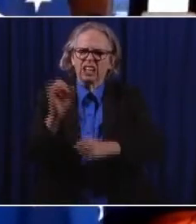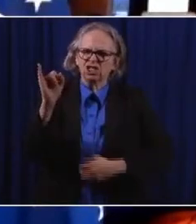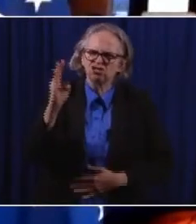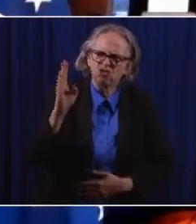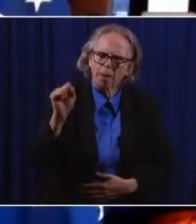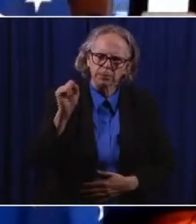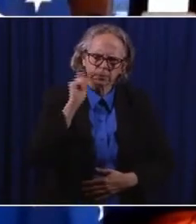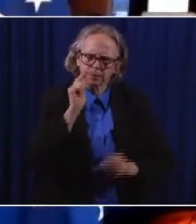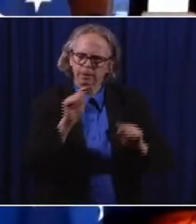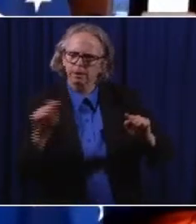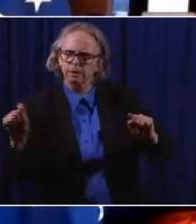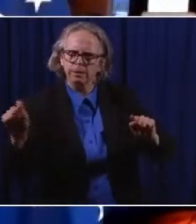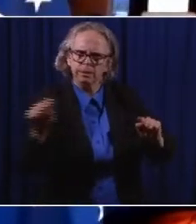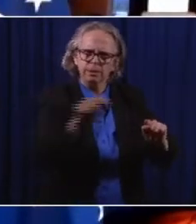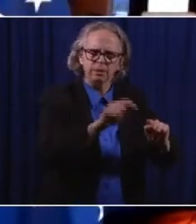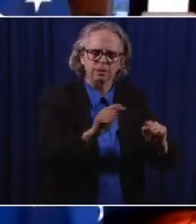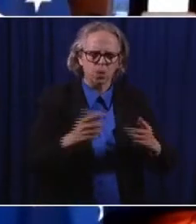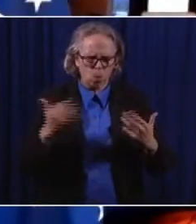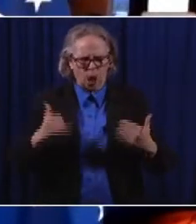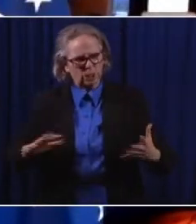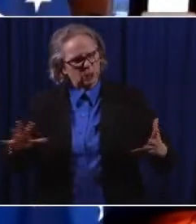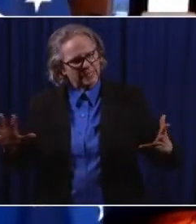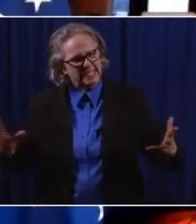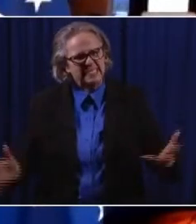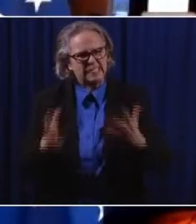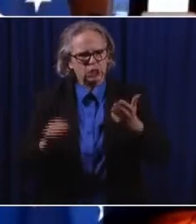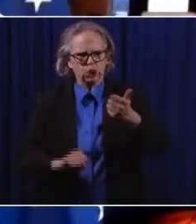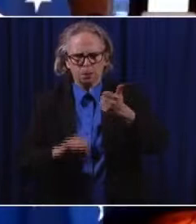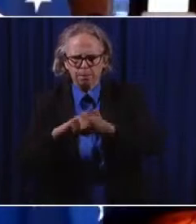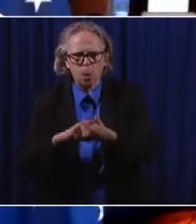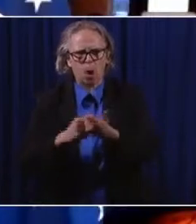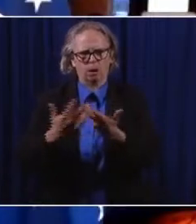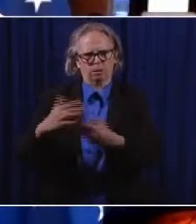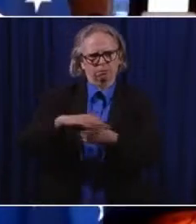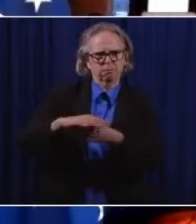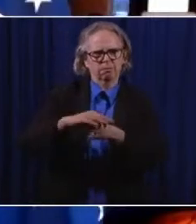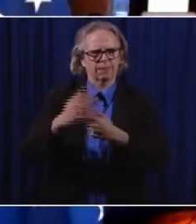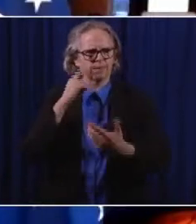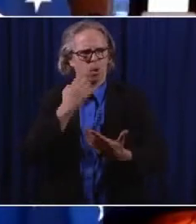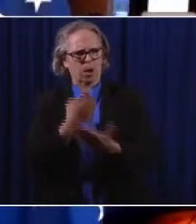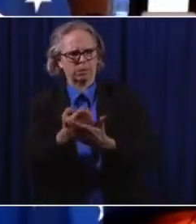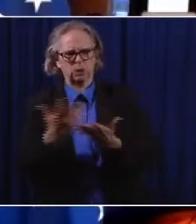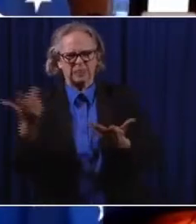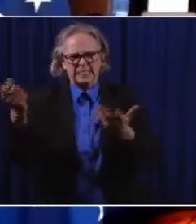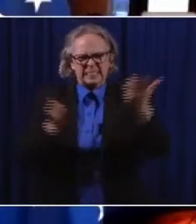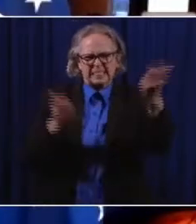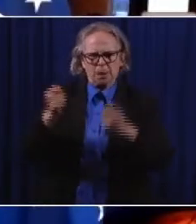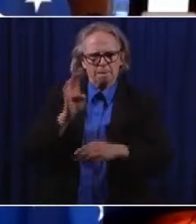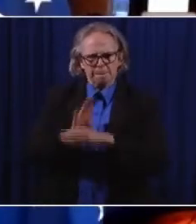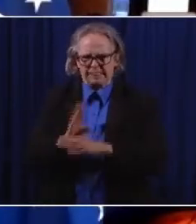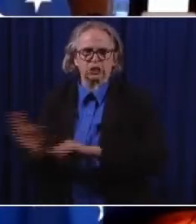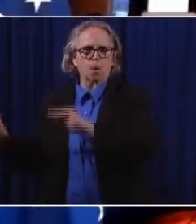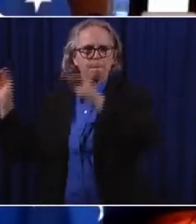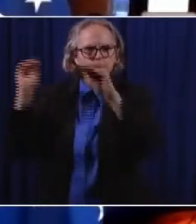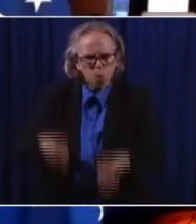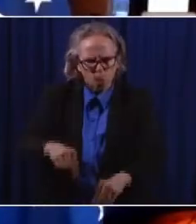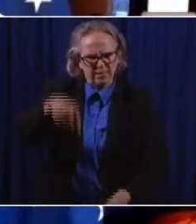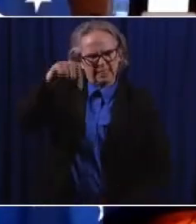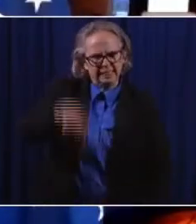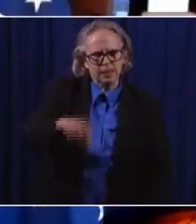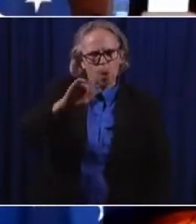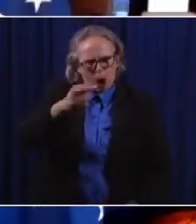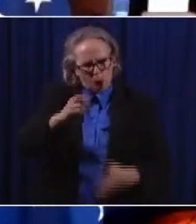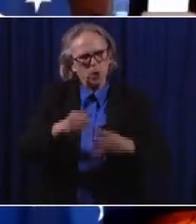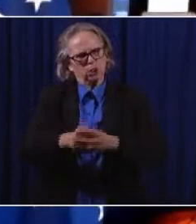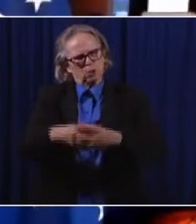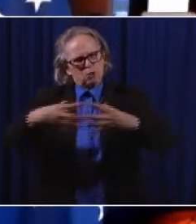jumpstart these activities, these businesses in Ohio, to take them from small businesses to medium-sized businesses,